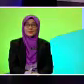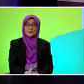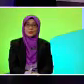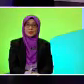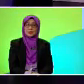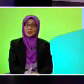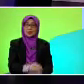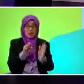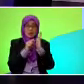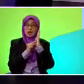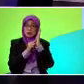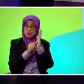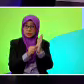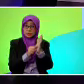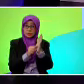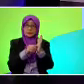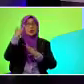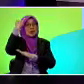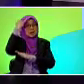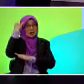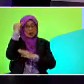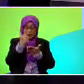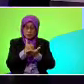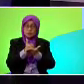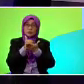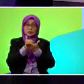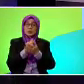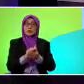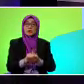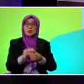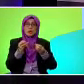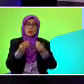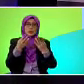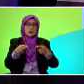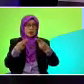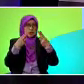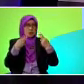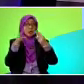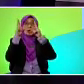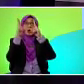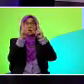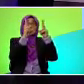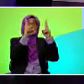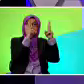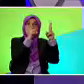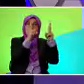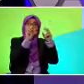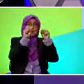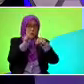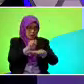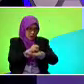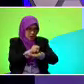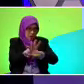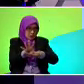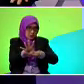show you, or Irfan will help me to show I'll be the help how here. the presence of air can actually affect the